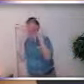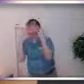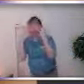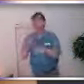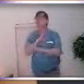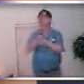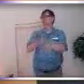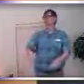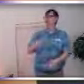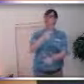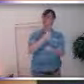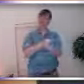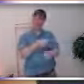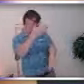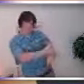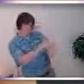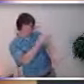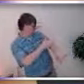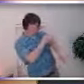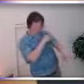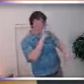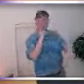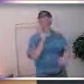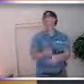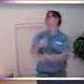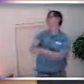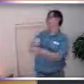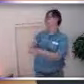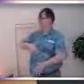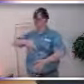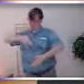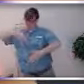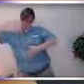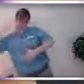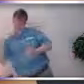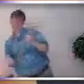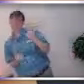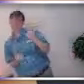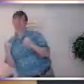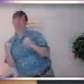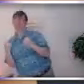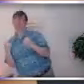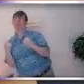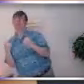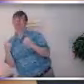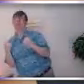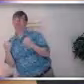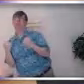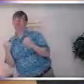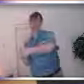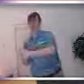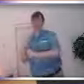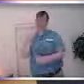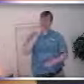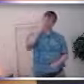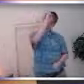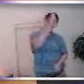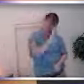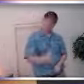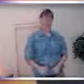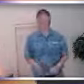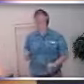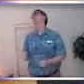I made those patterns, I can create joyful energy and shift my reality.